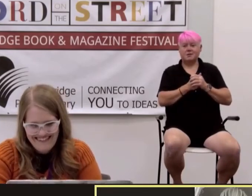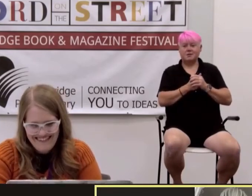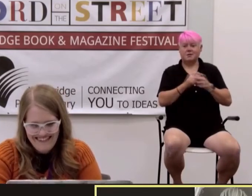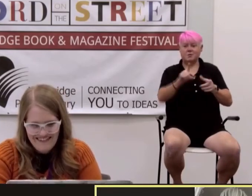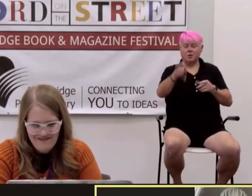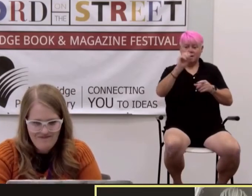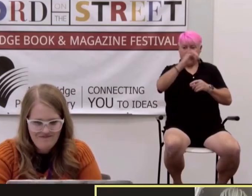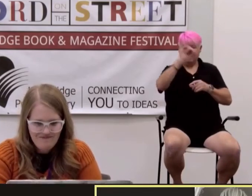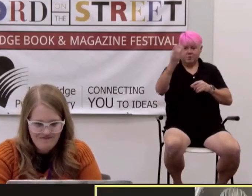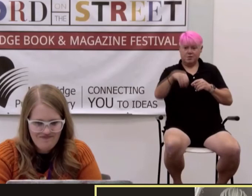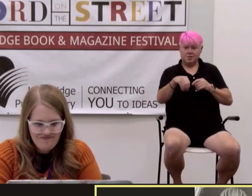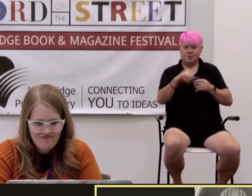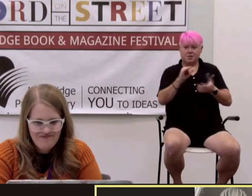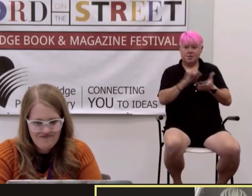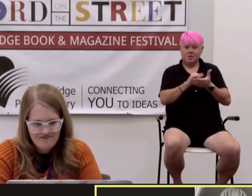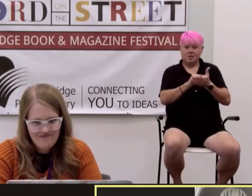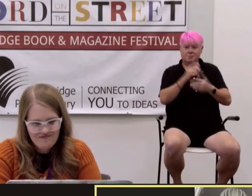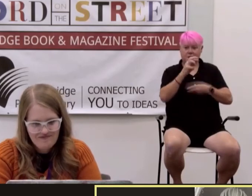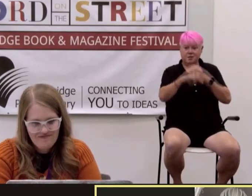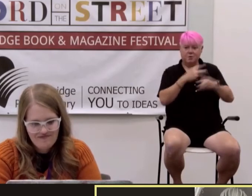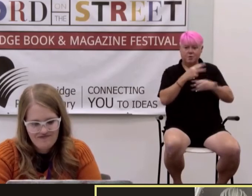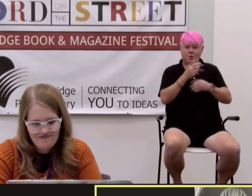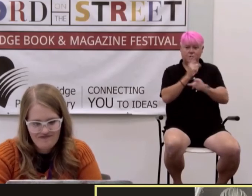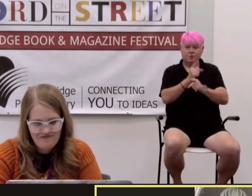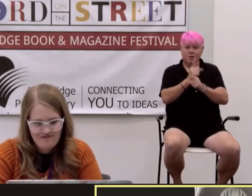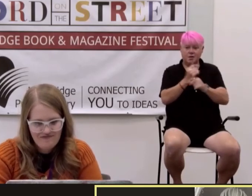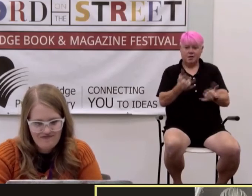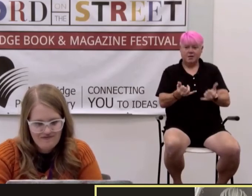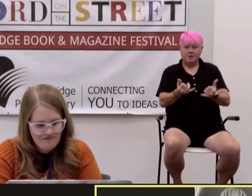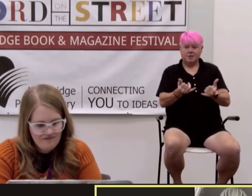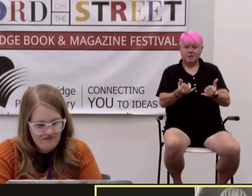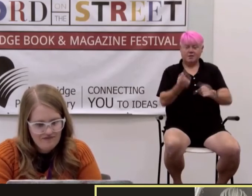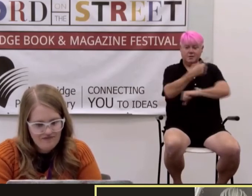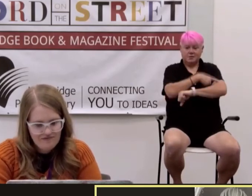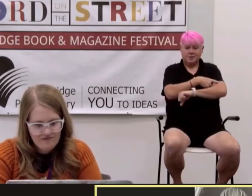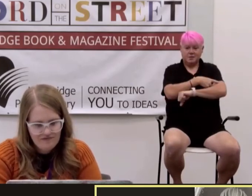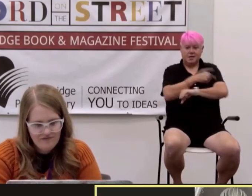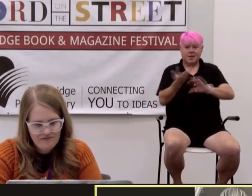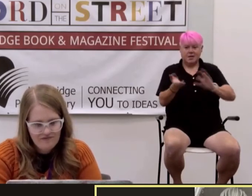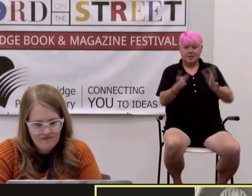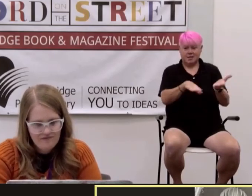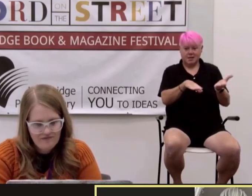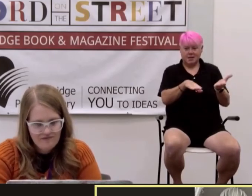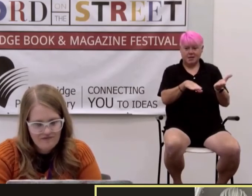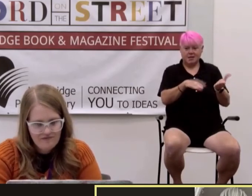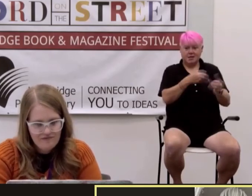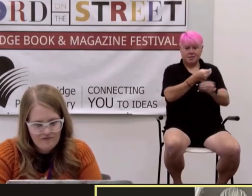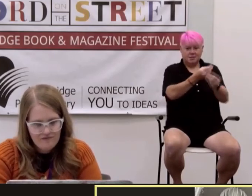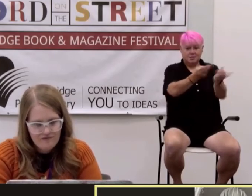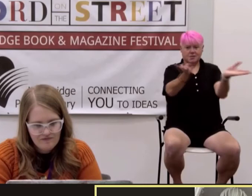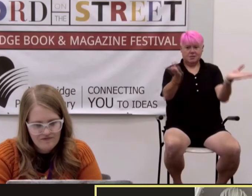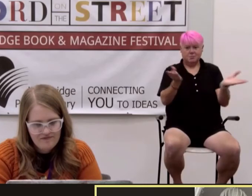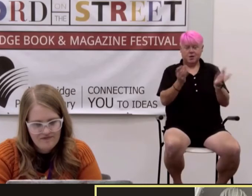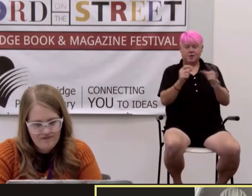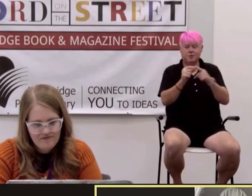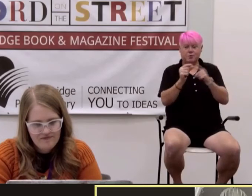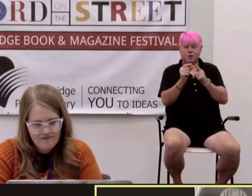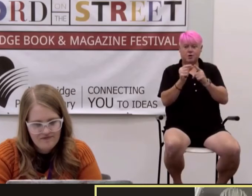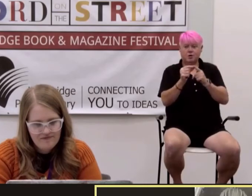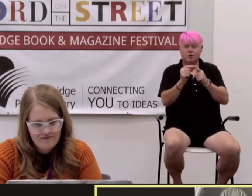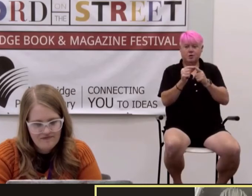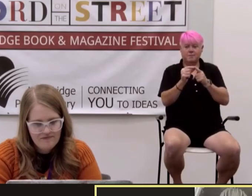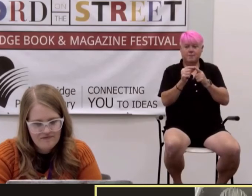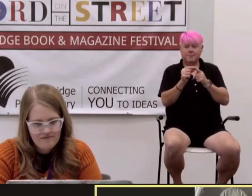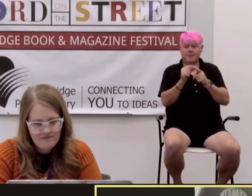100%. That's my world right now. To the day I expire is to spread the word of, and it's not